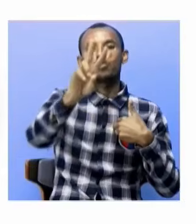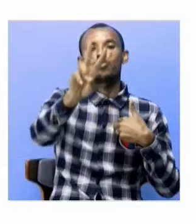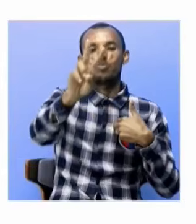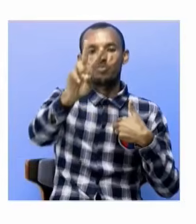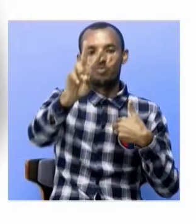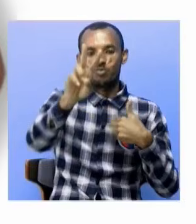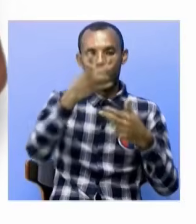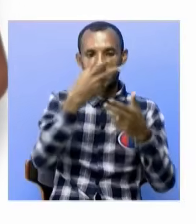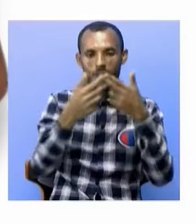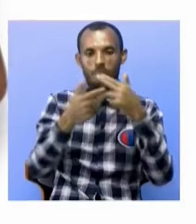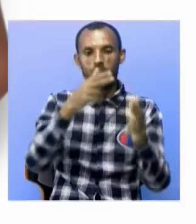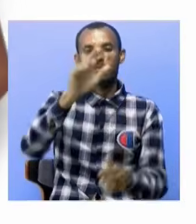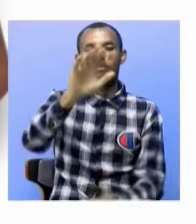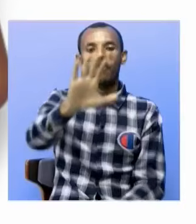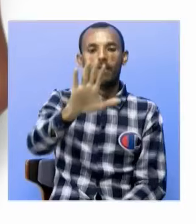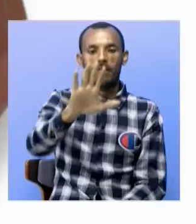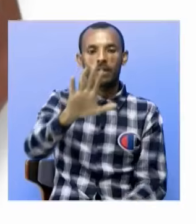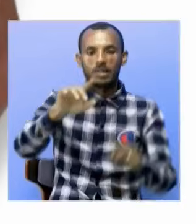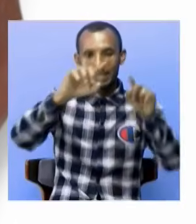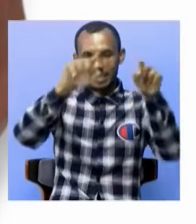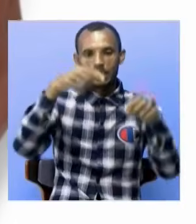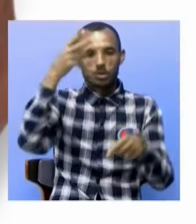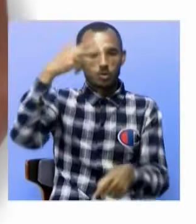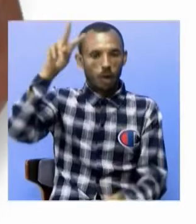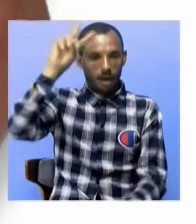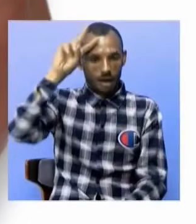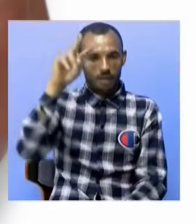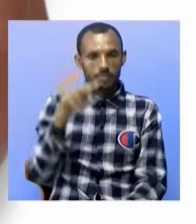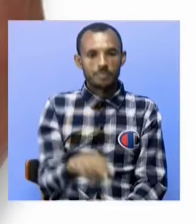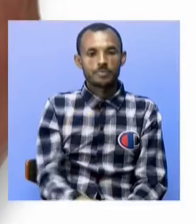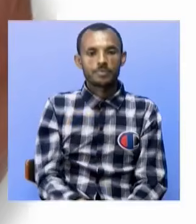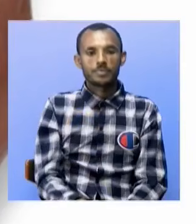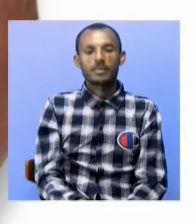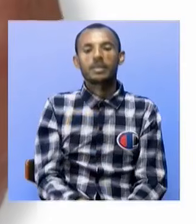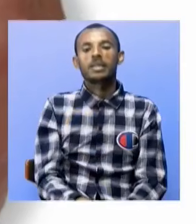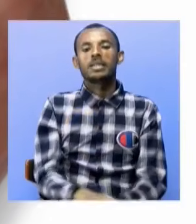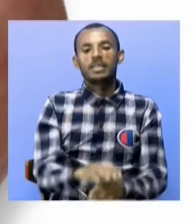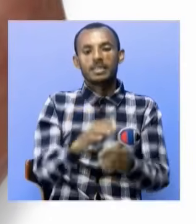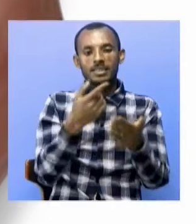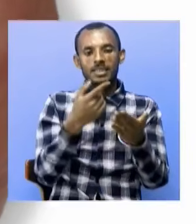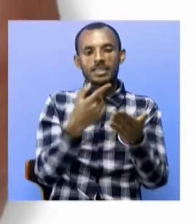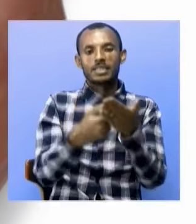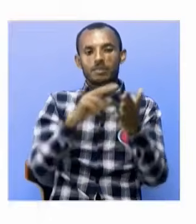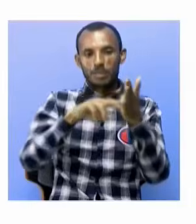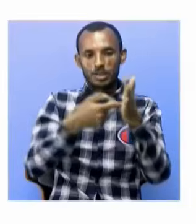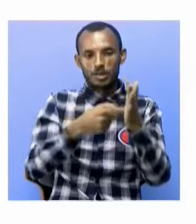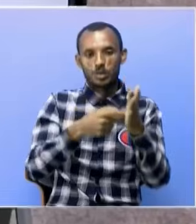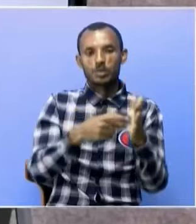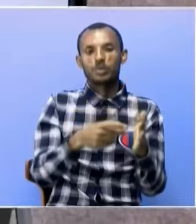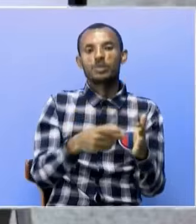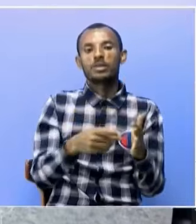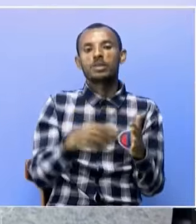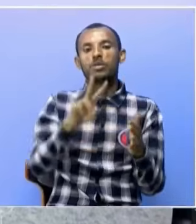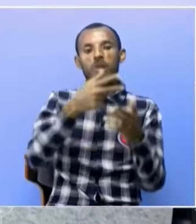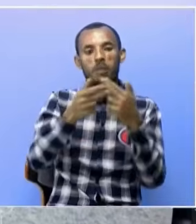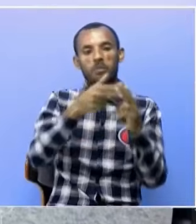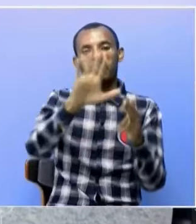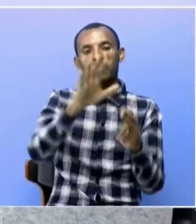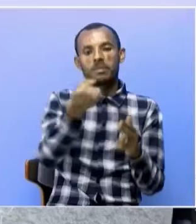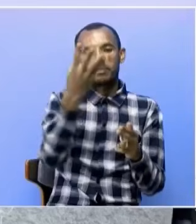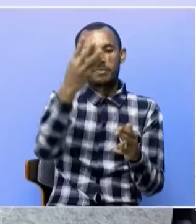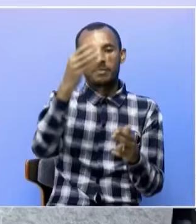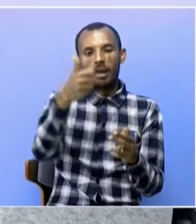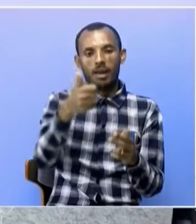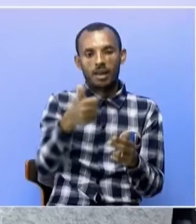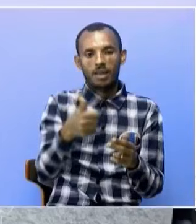times 5, the whole square, definitely 2 times 5 is 10.